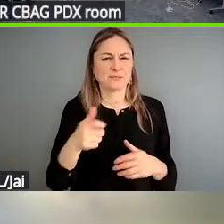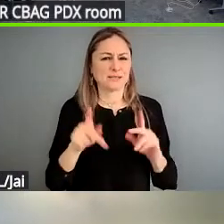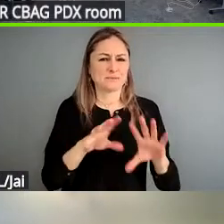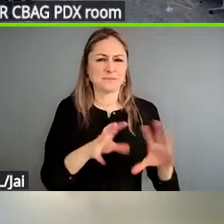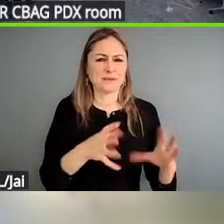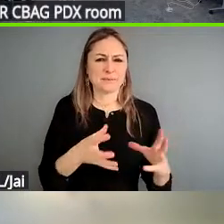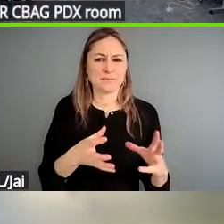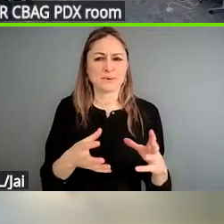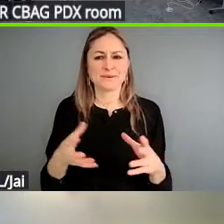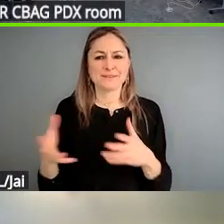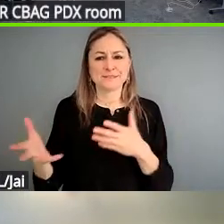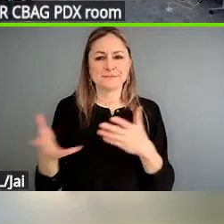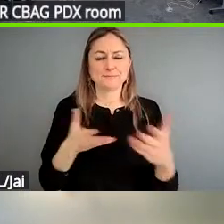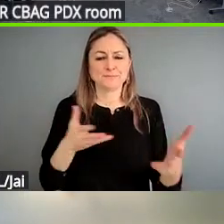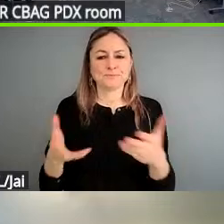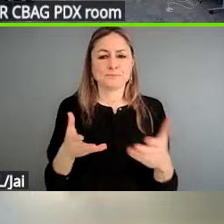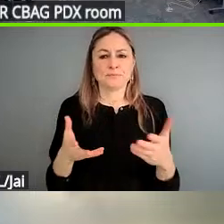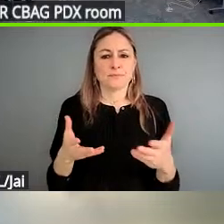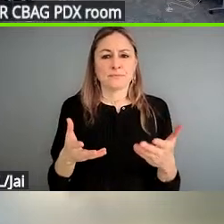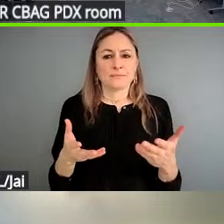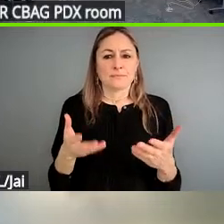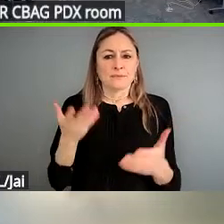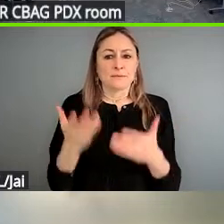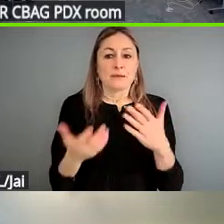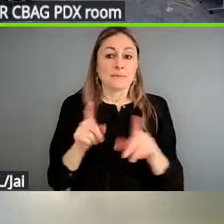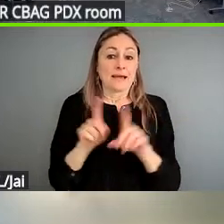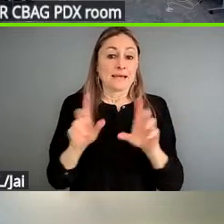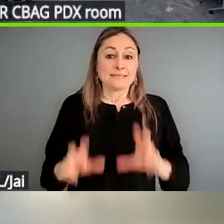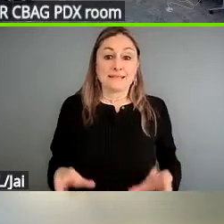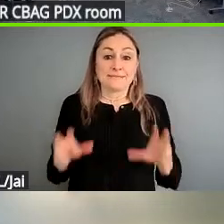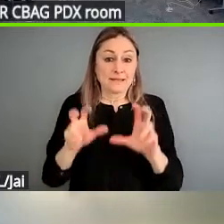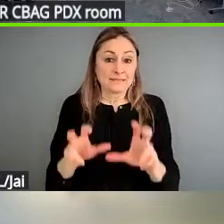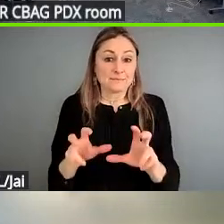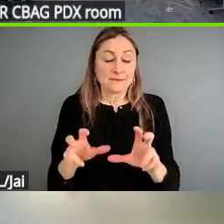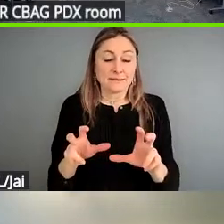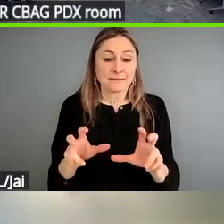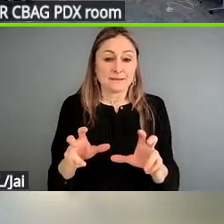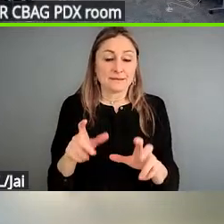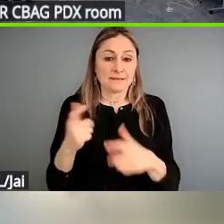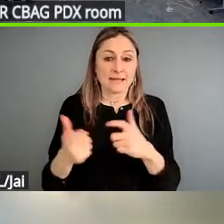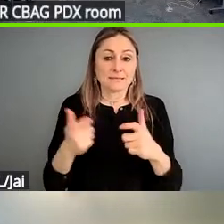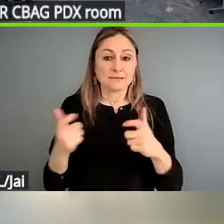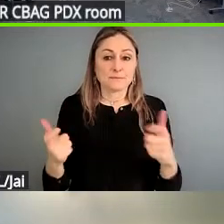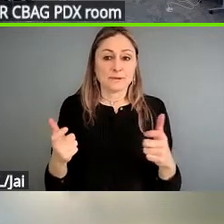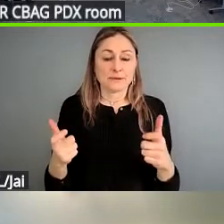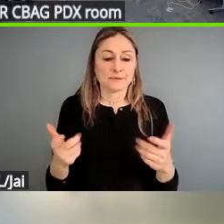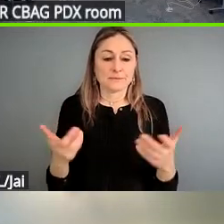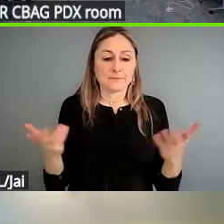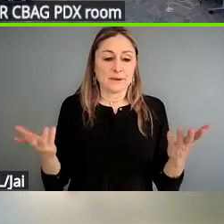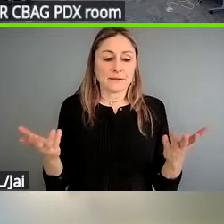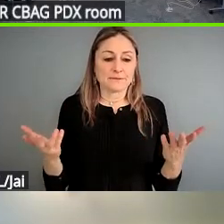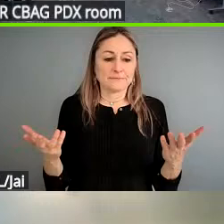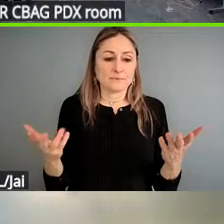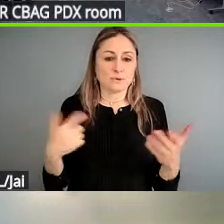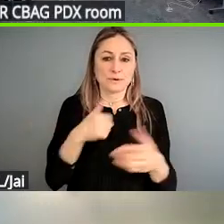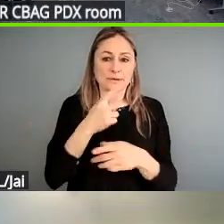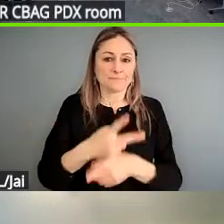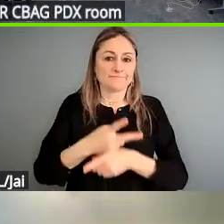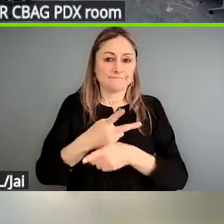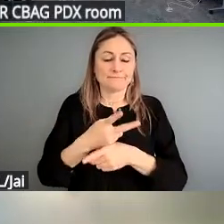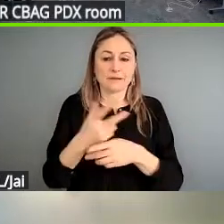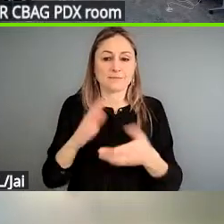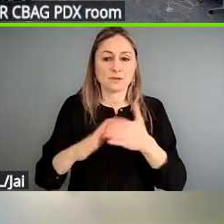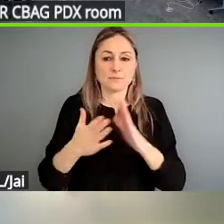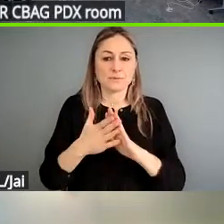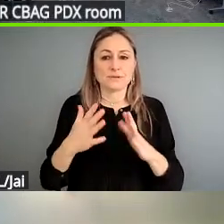which that's maybe catalytic as an investment, but also we're not the arbiters of community values and